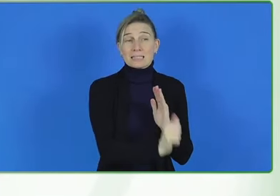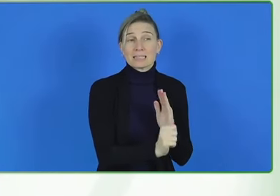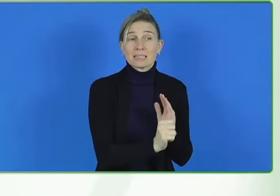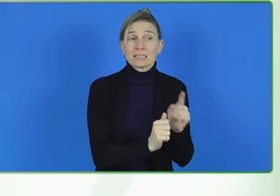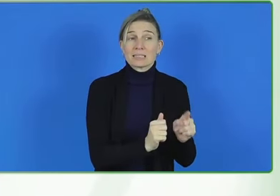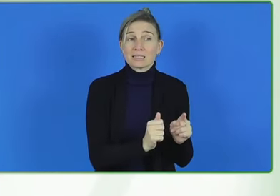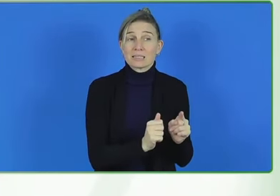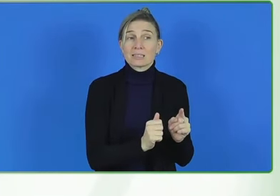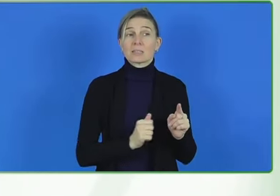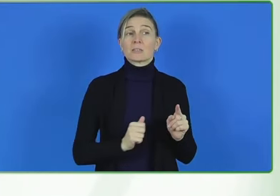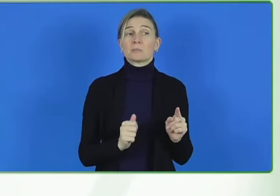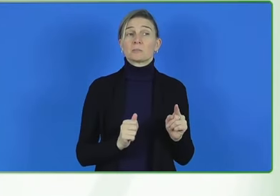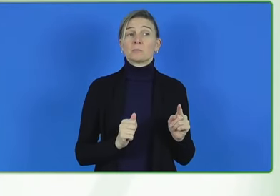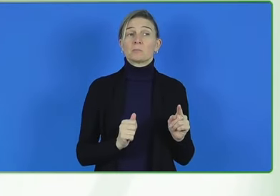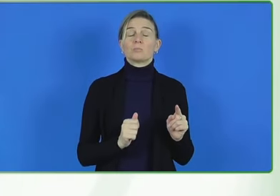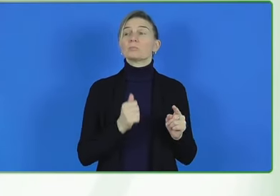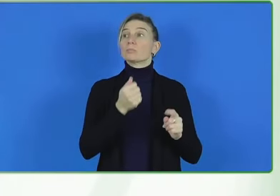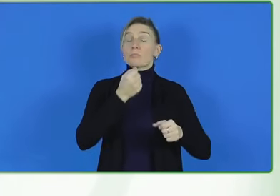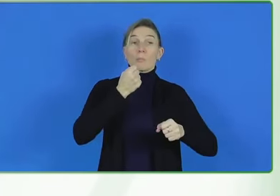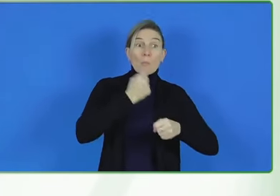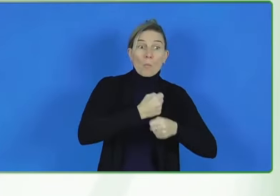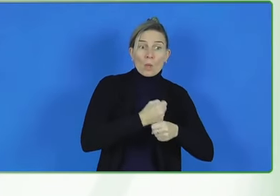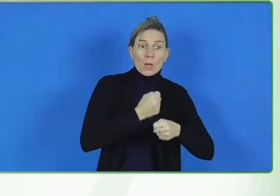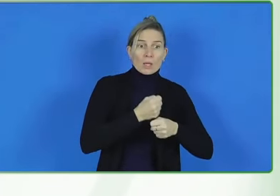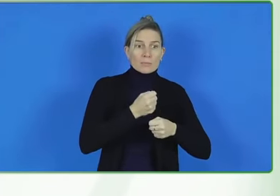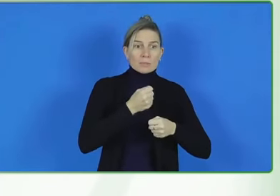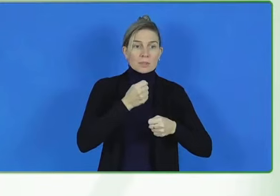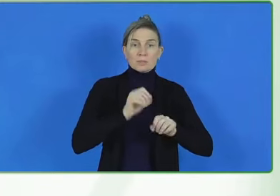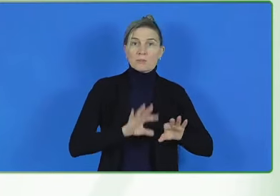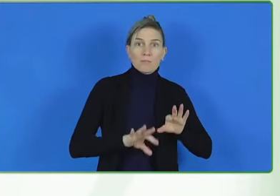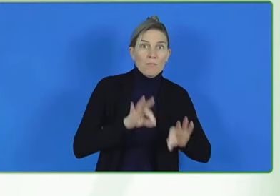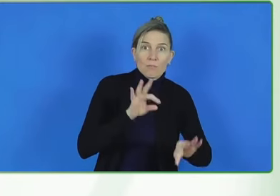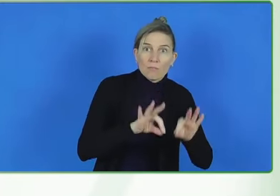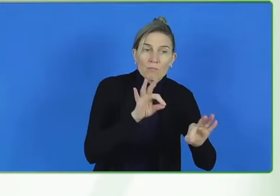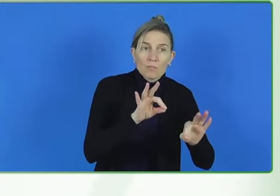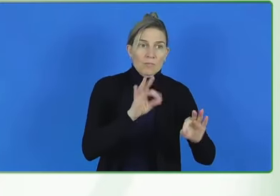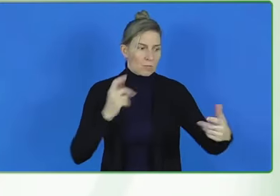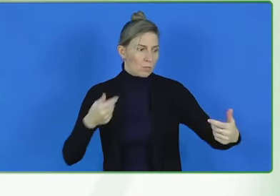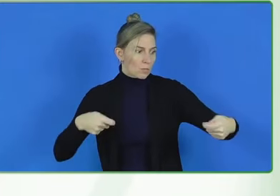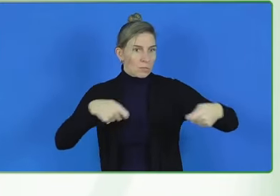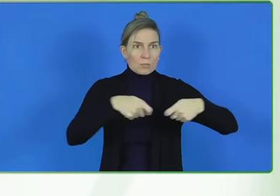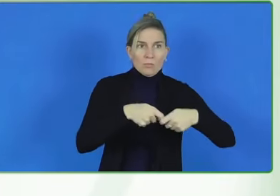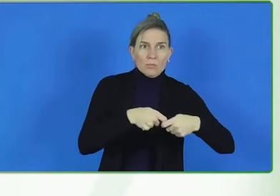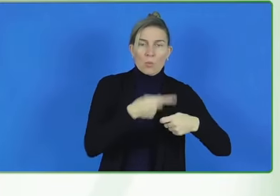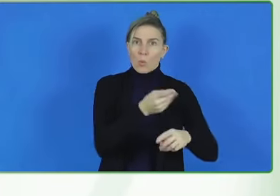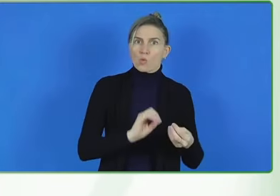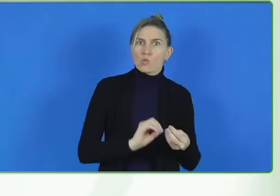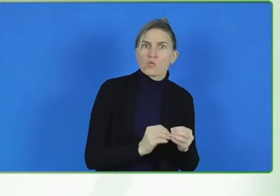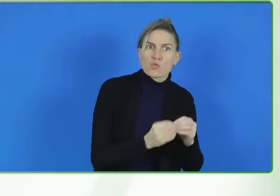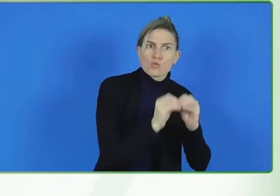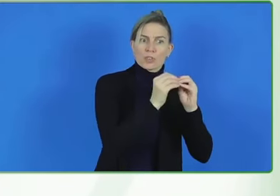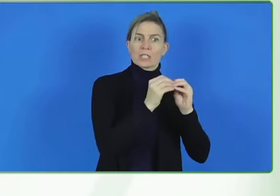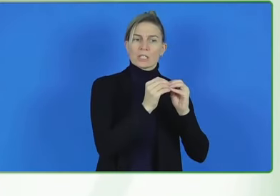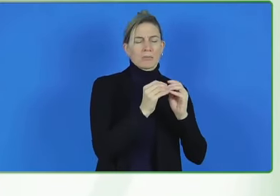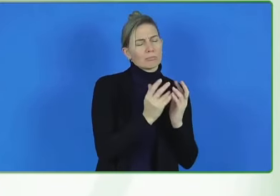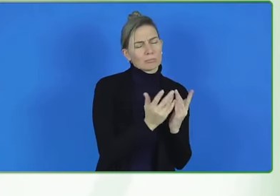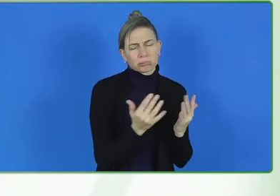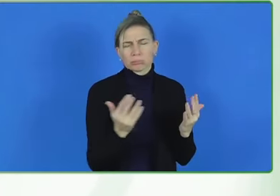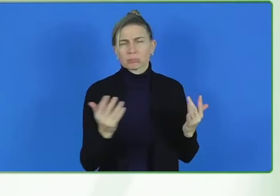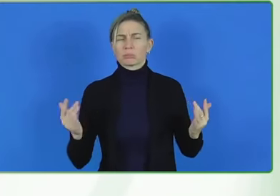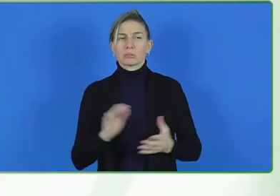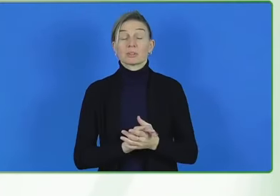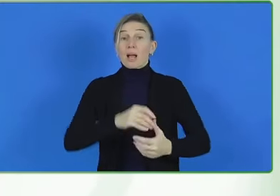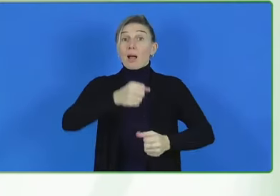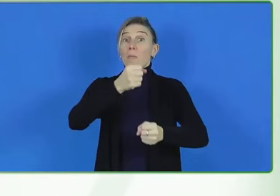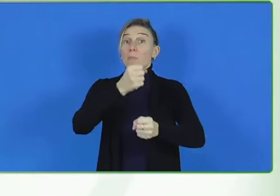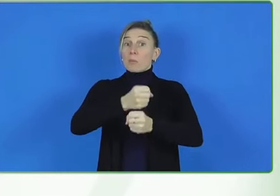or creating employment. Skills and education facilitate creating and finding employment. And employment,